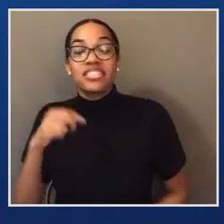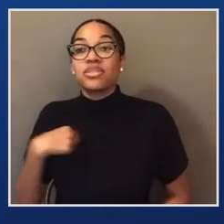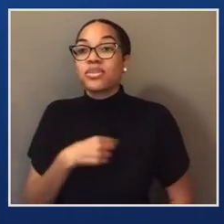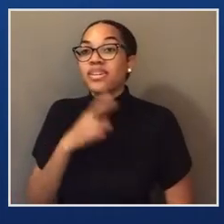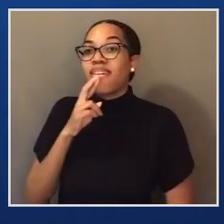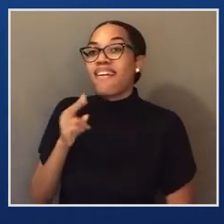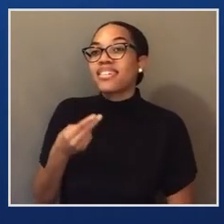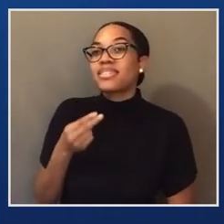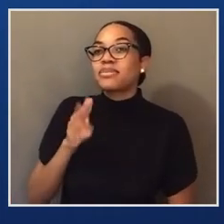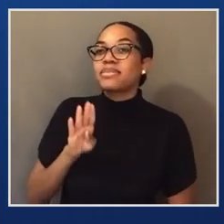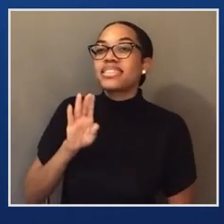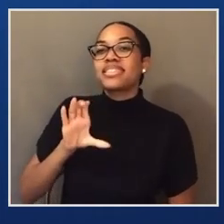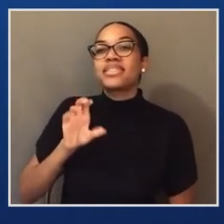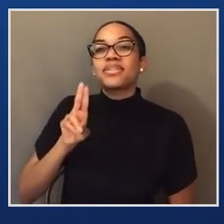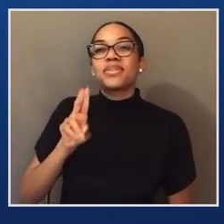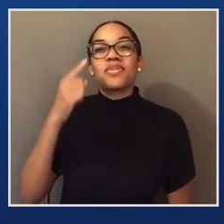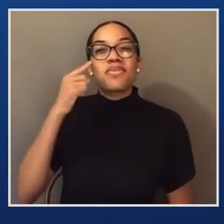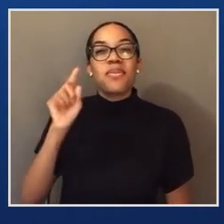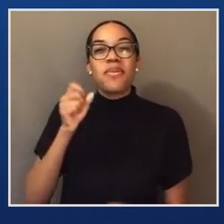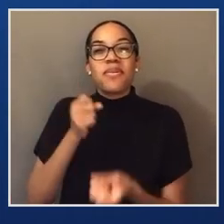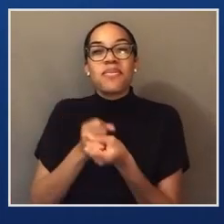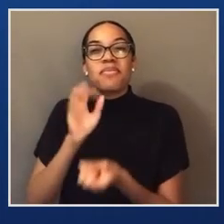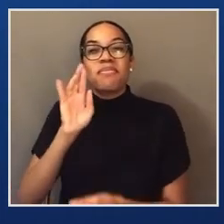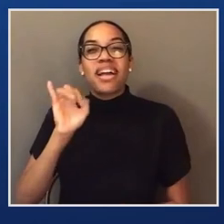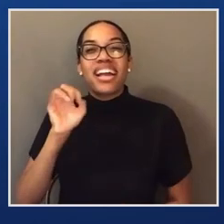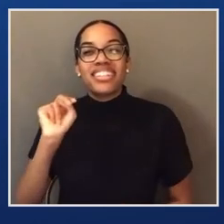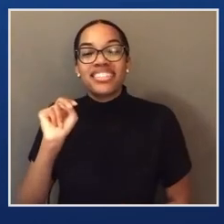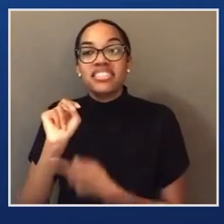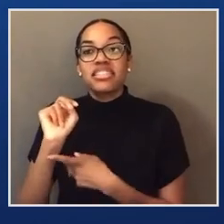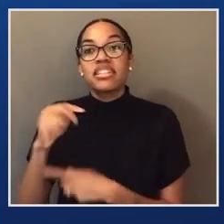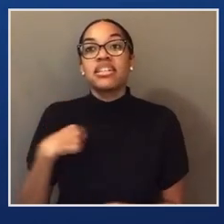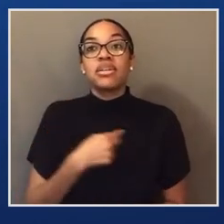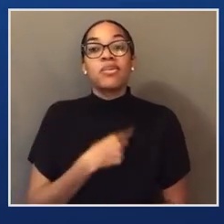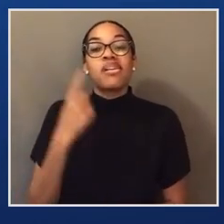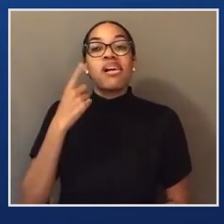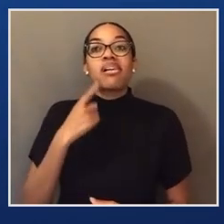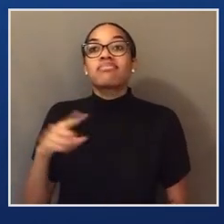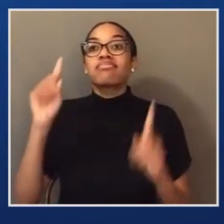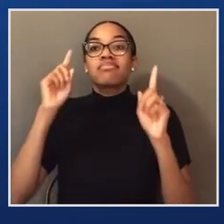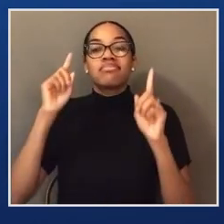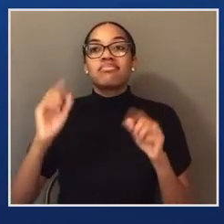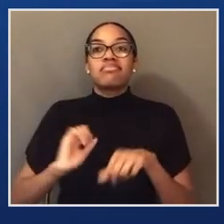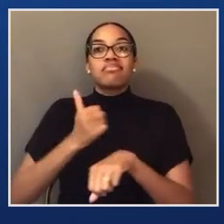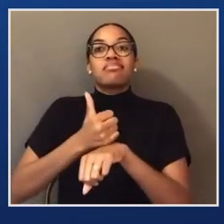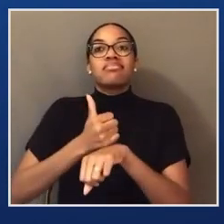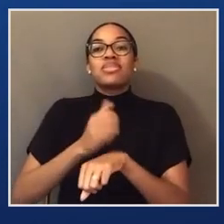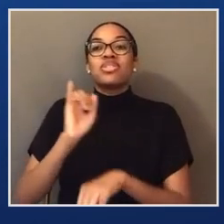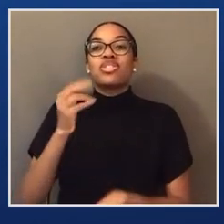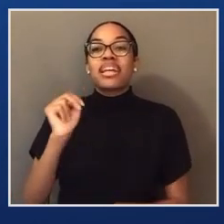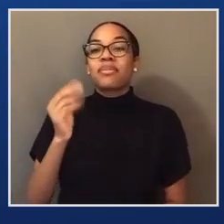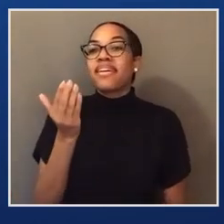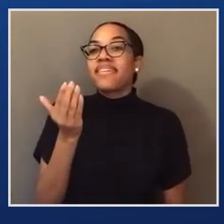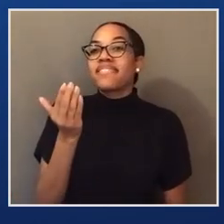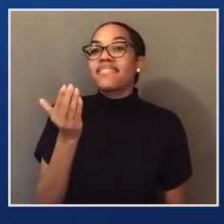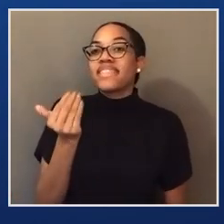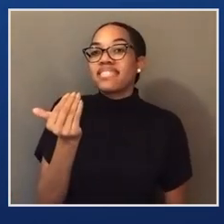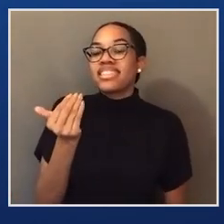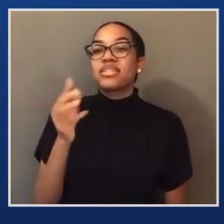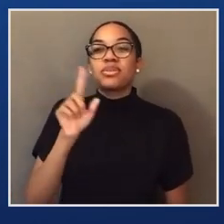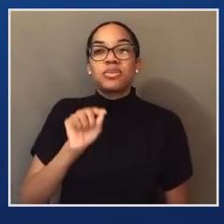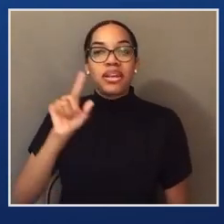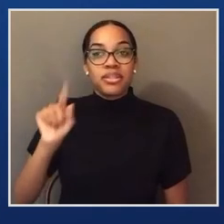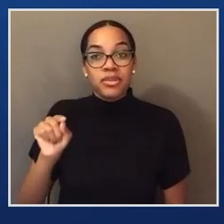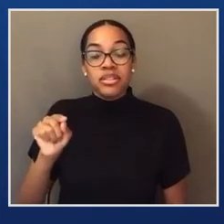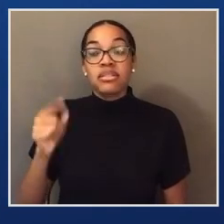Biden. HBCU students for Biden officially launched on January 15, 2020 to bring together a diverse set of students who attend historically Black colleges